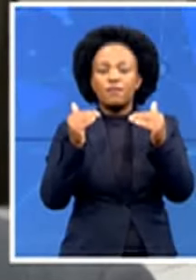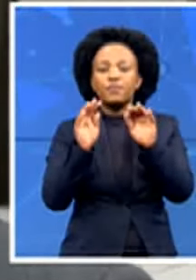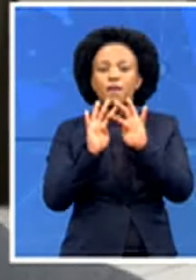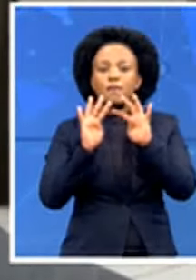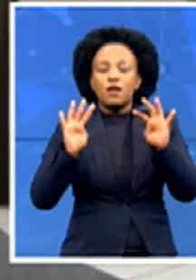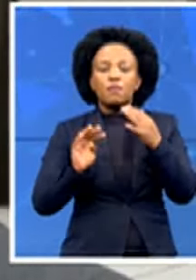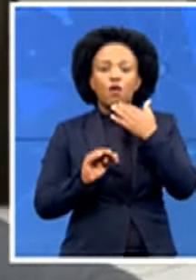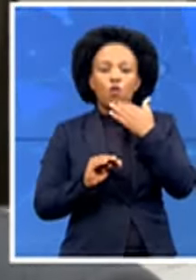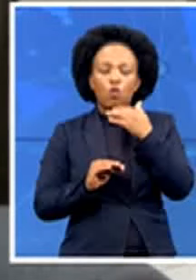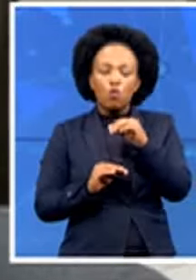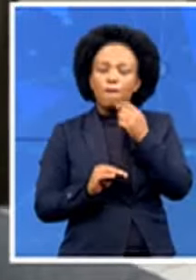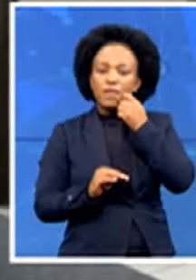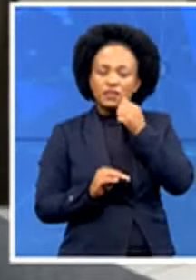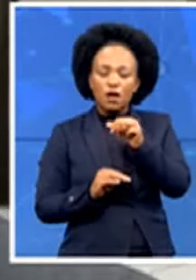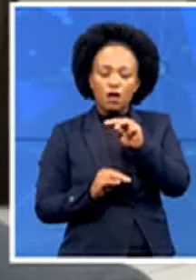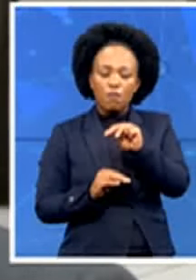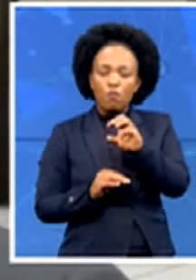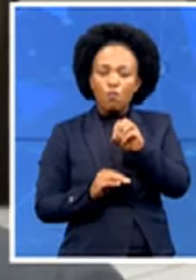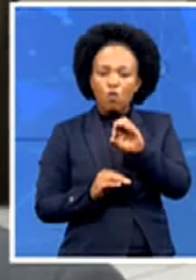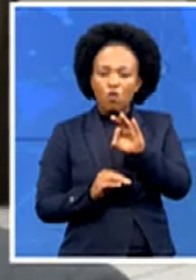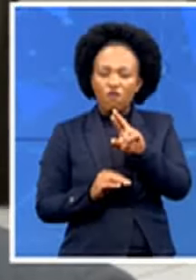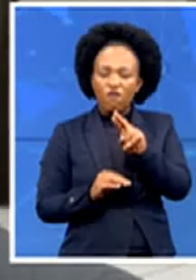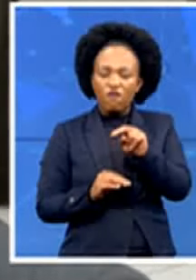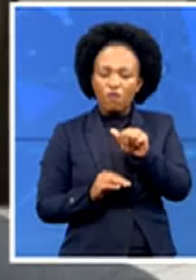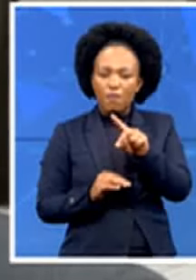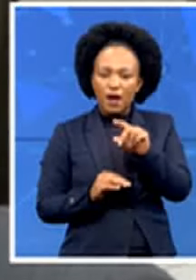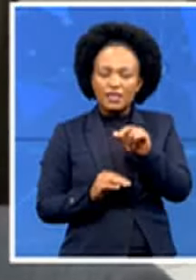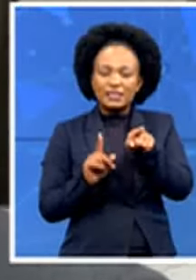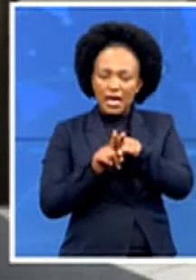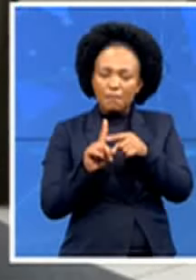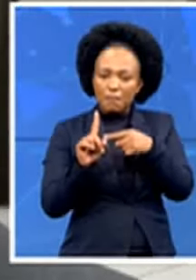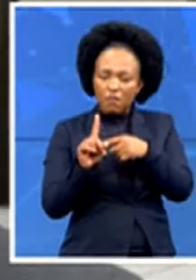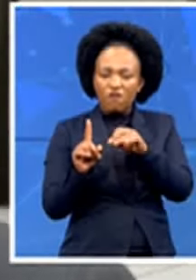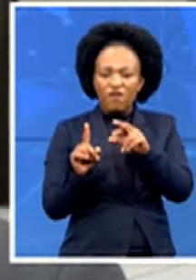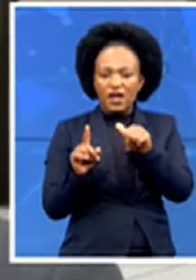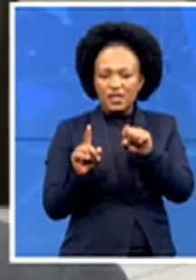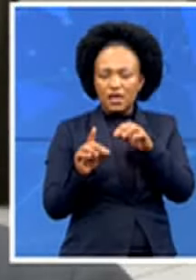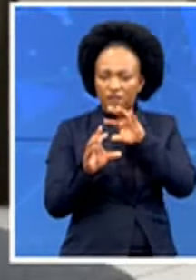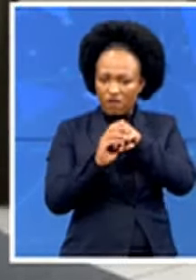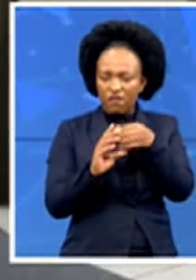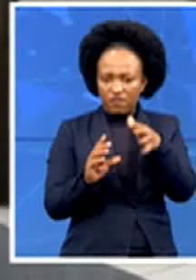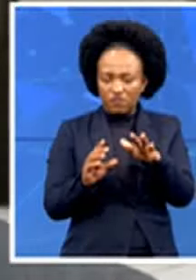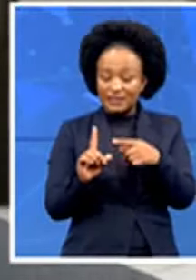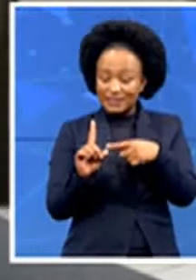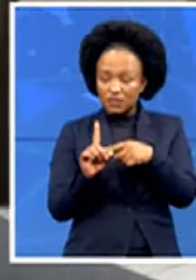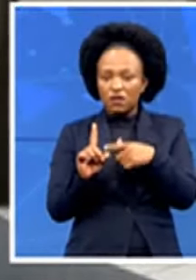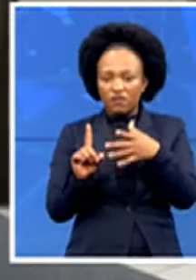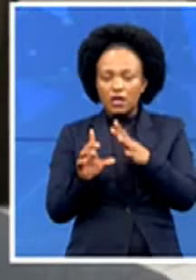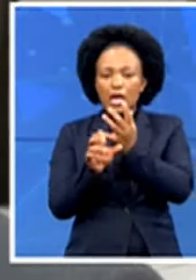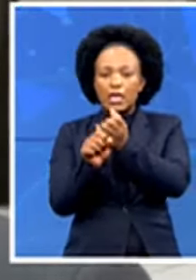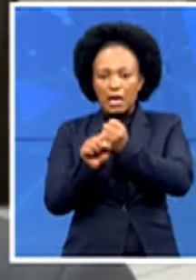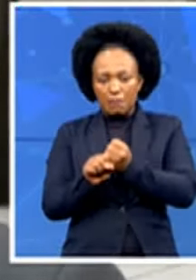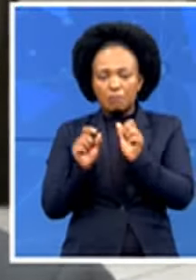him, and has kept Mr. Fraser in this position. And it's become very clear why Mr. Fraser has been kept in these positions, just like every other